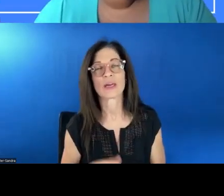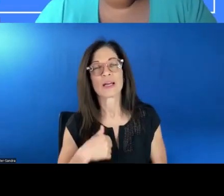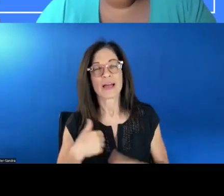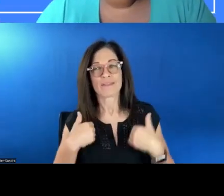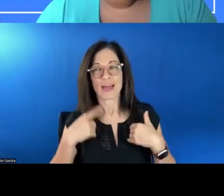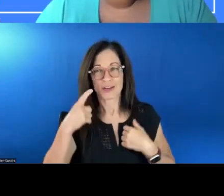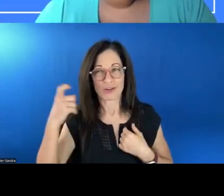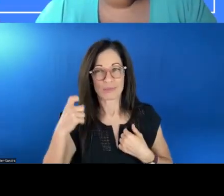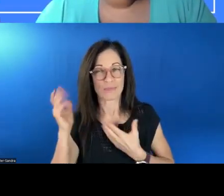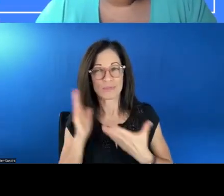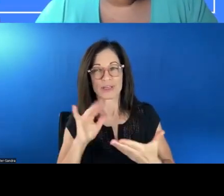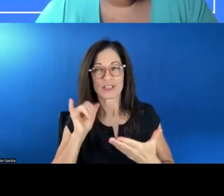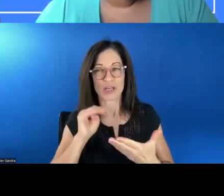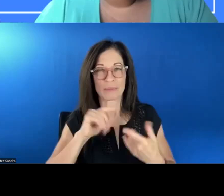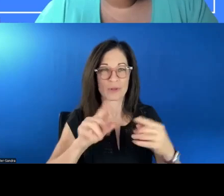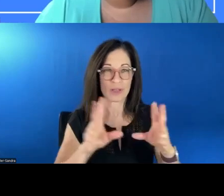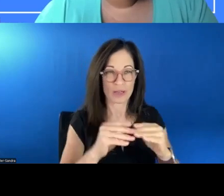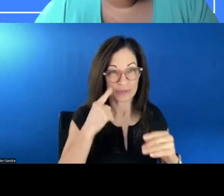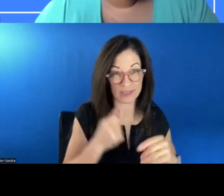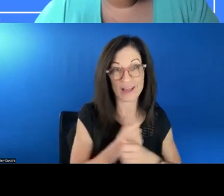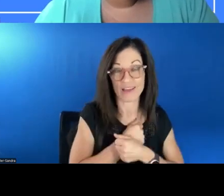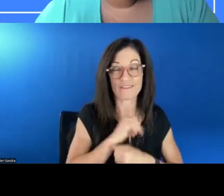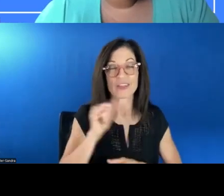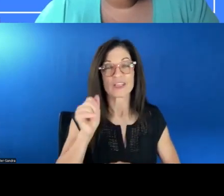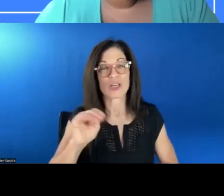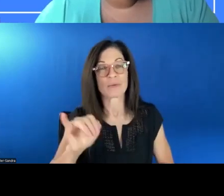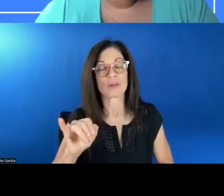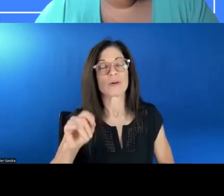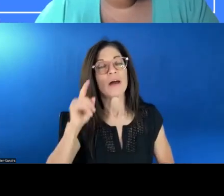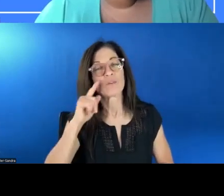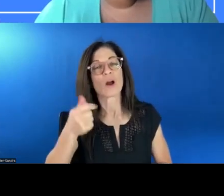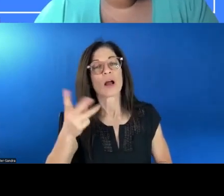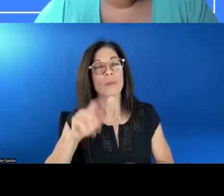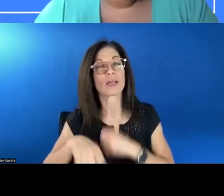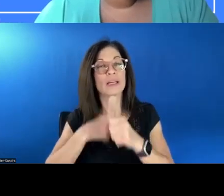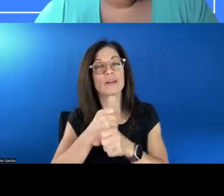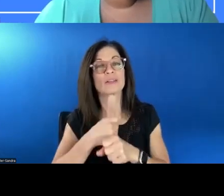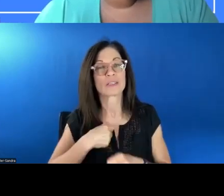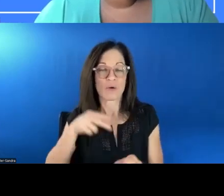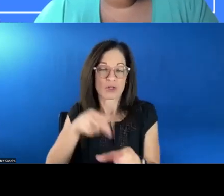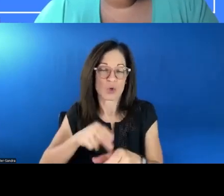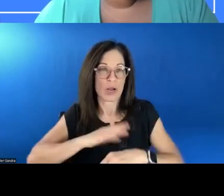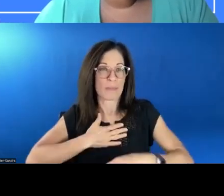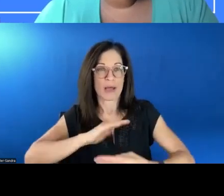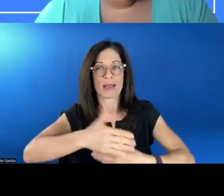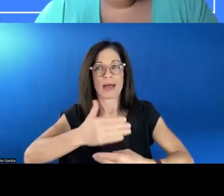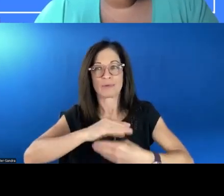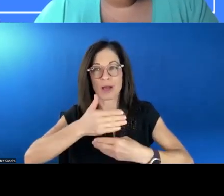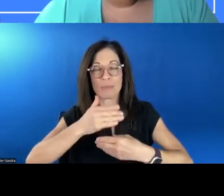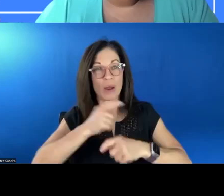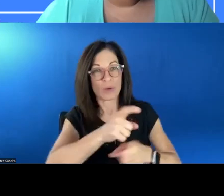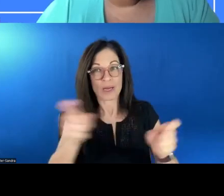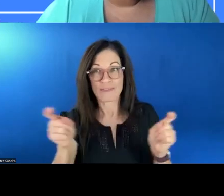conference because I also love the jam. And for a couple of years, I joined on my laptop. We gave prizes to